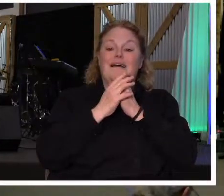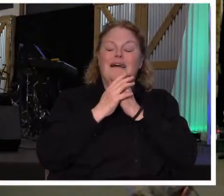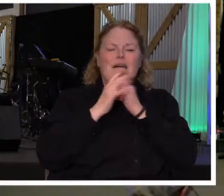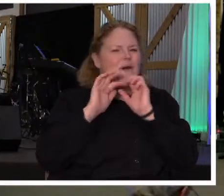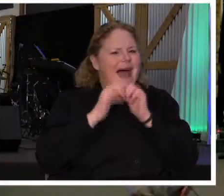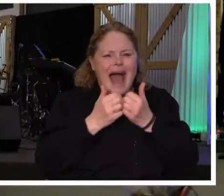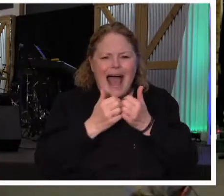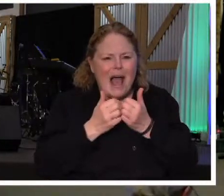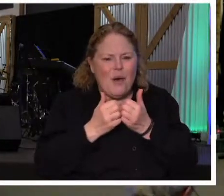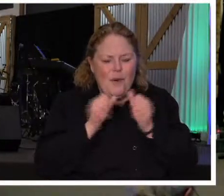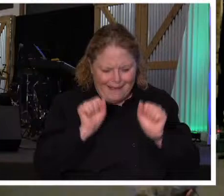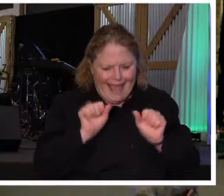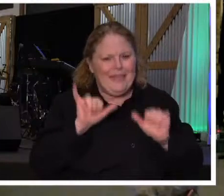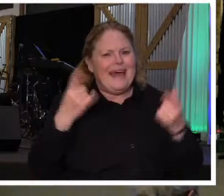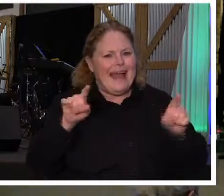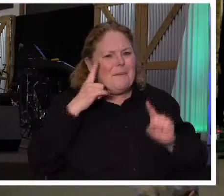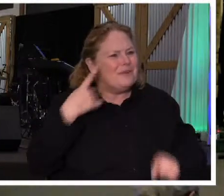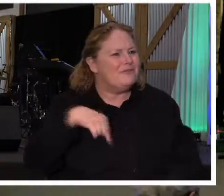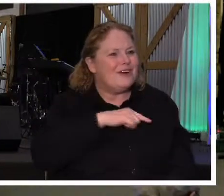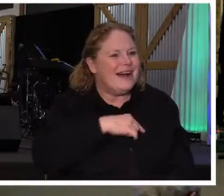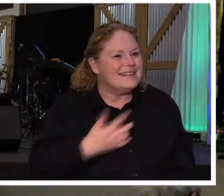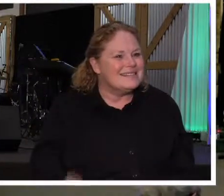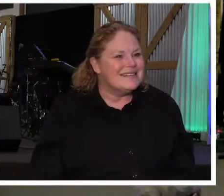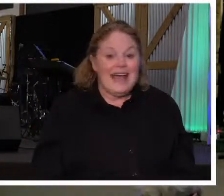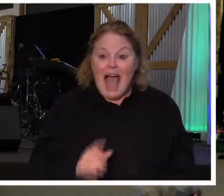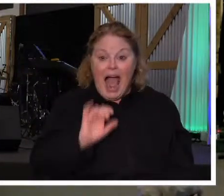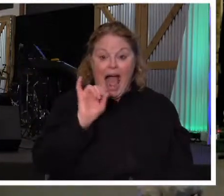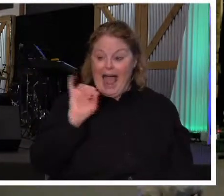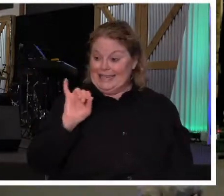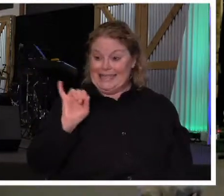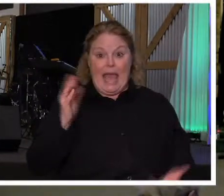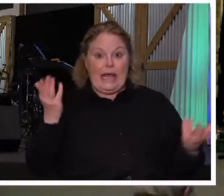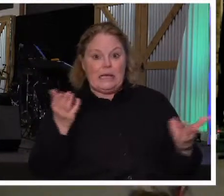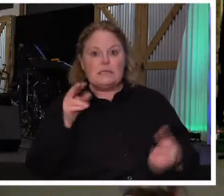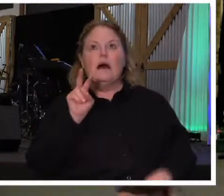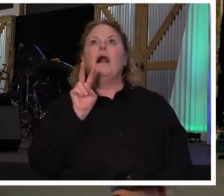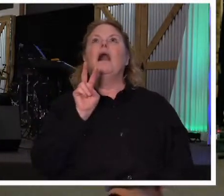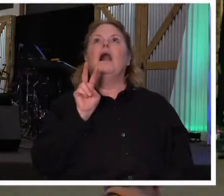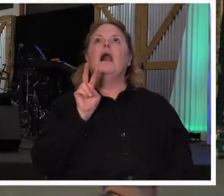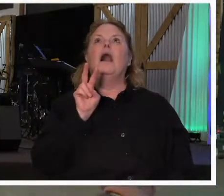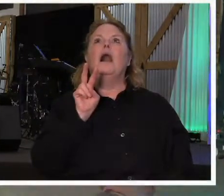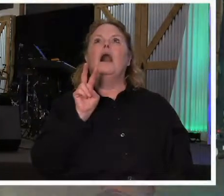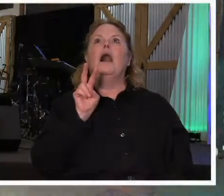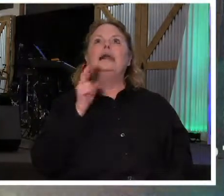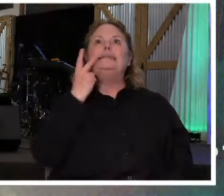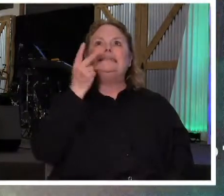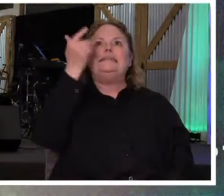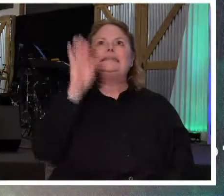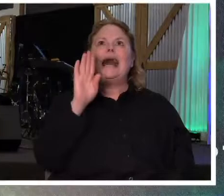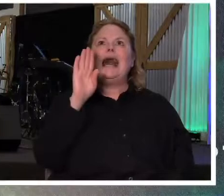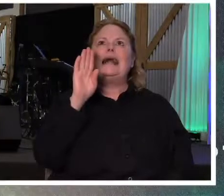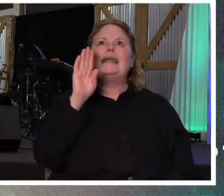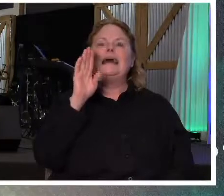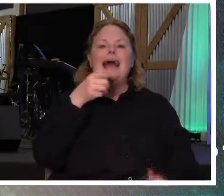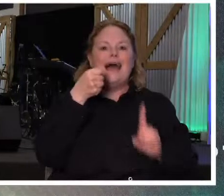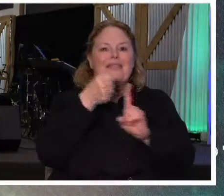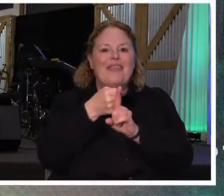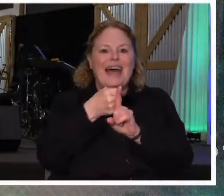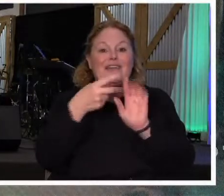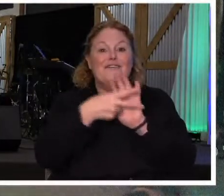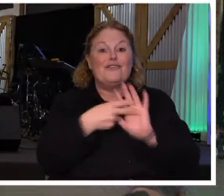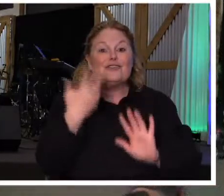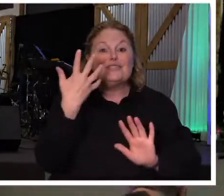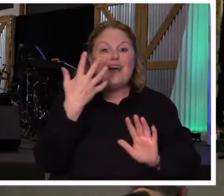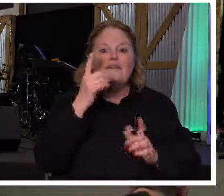has an experience with God's unfathomable beauty, and then it leads him to a radical humility. Because in verse 5, he